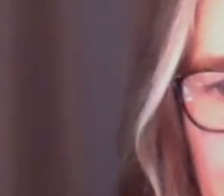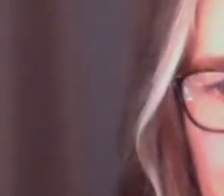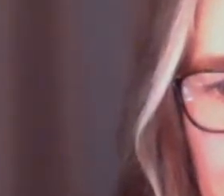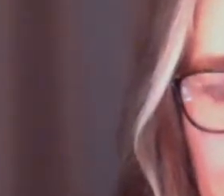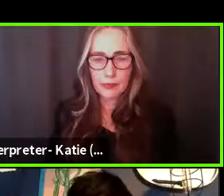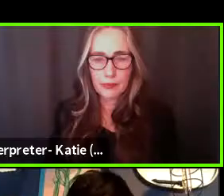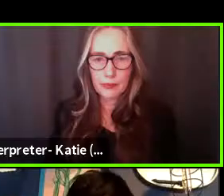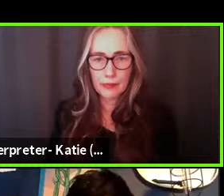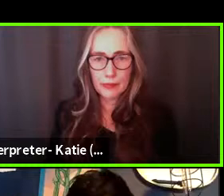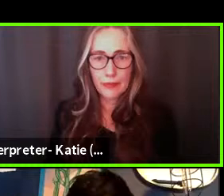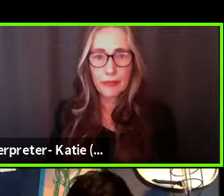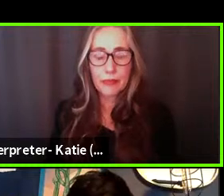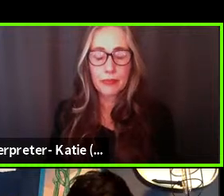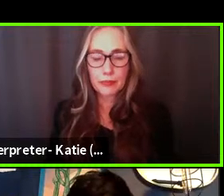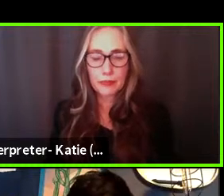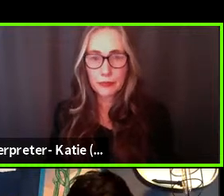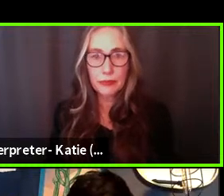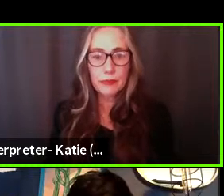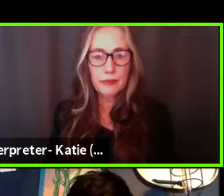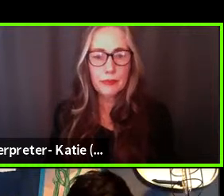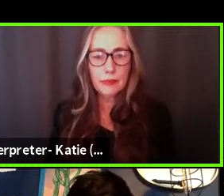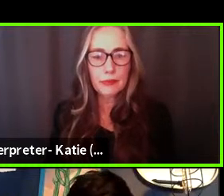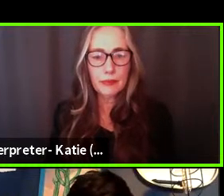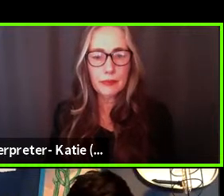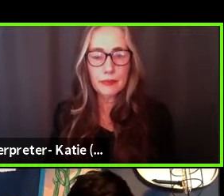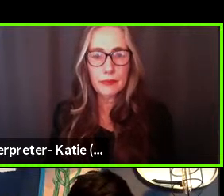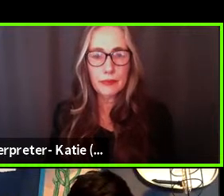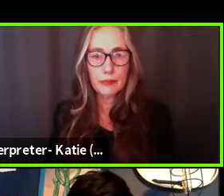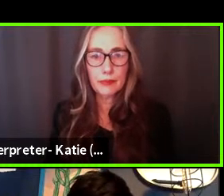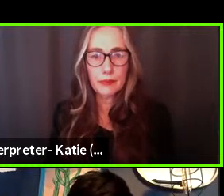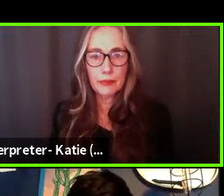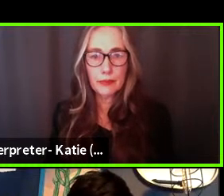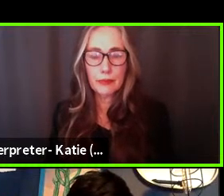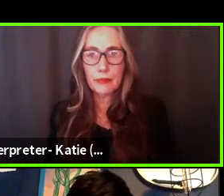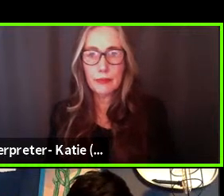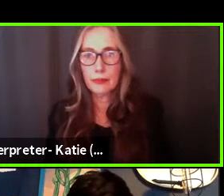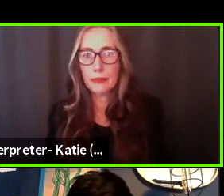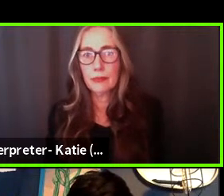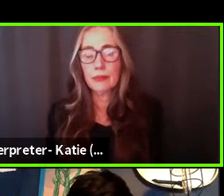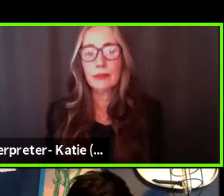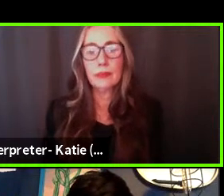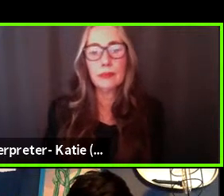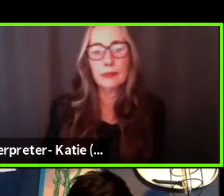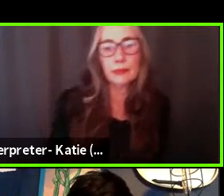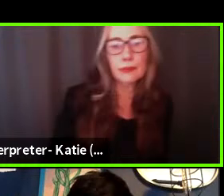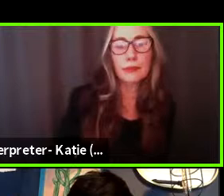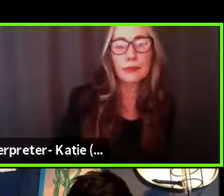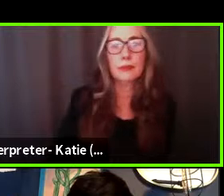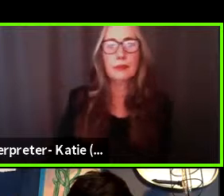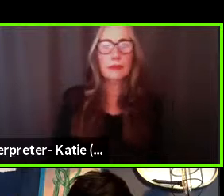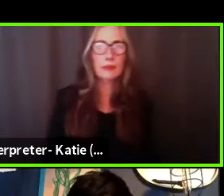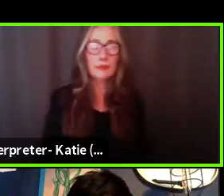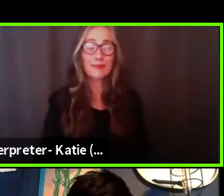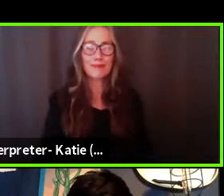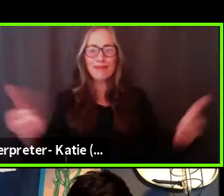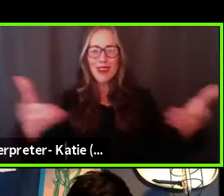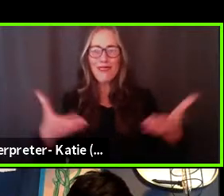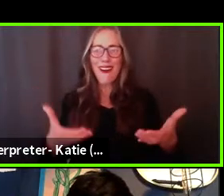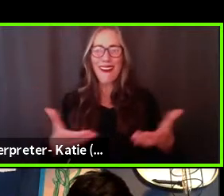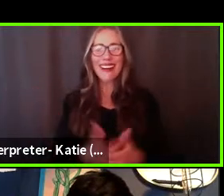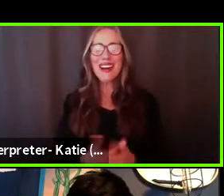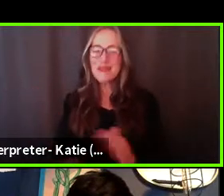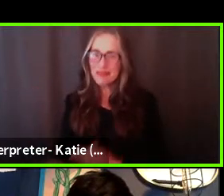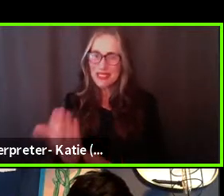okay script all right all right um welcome everyone